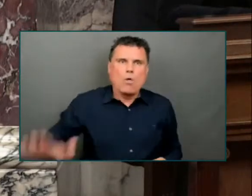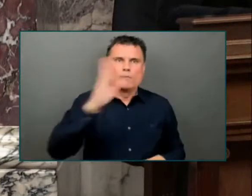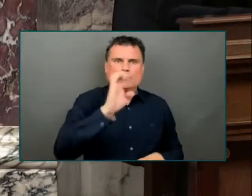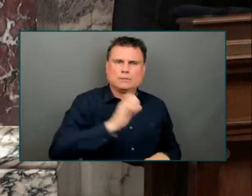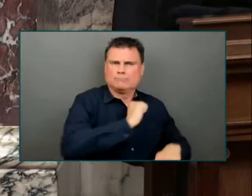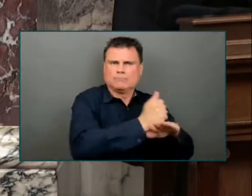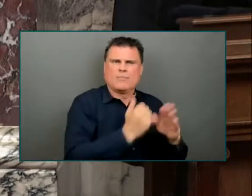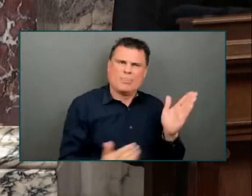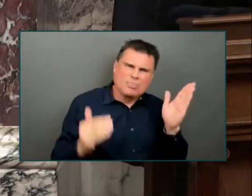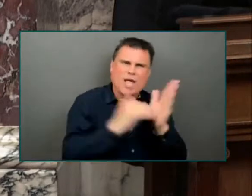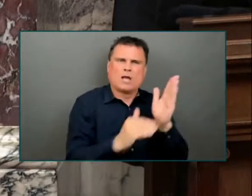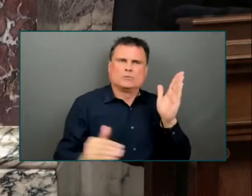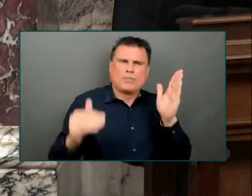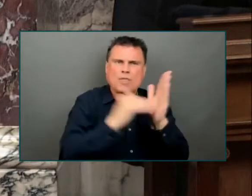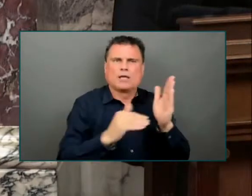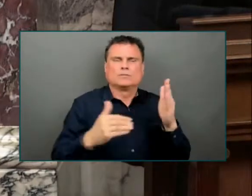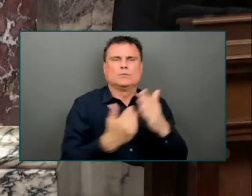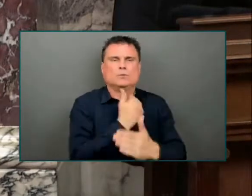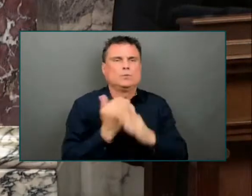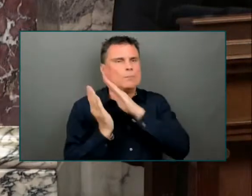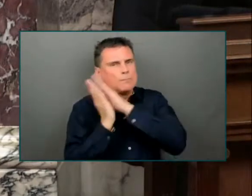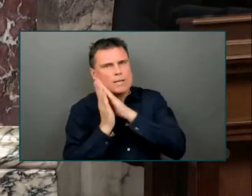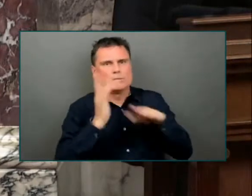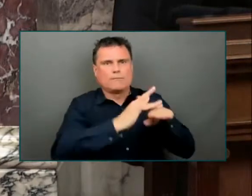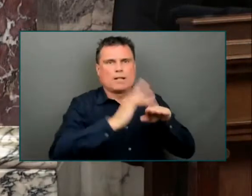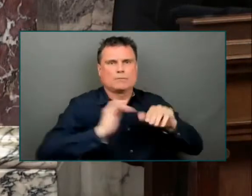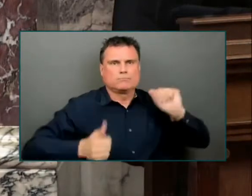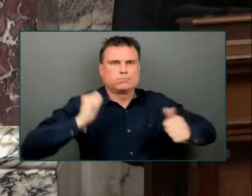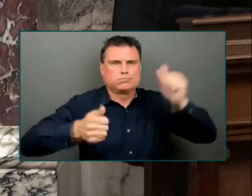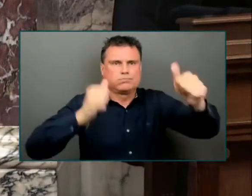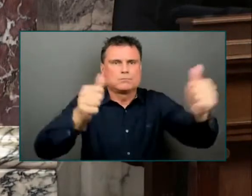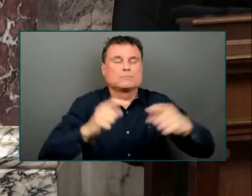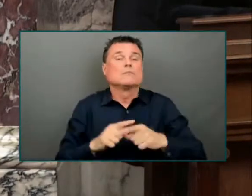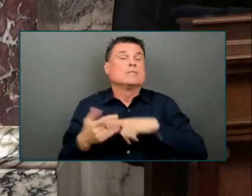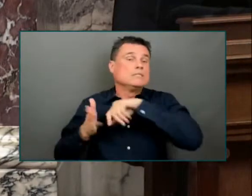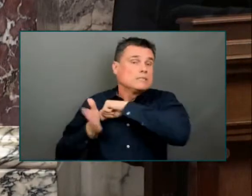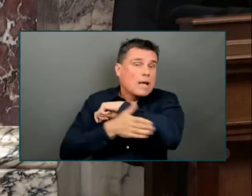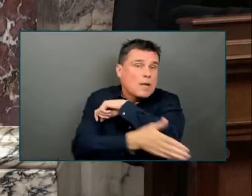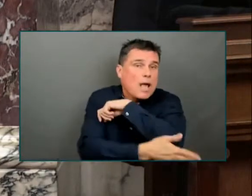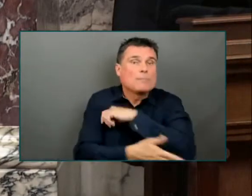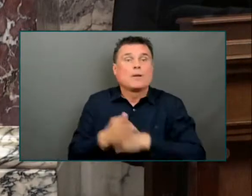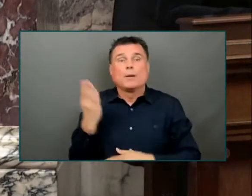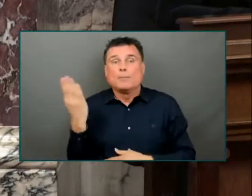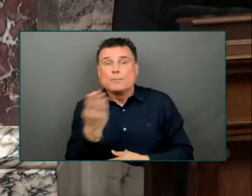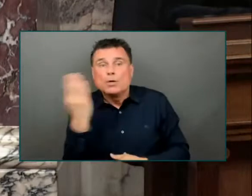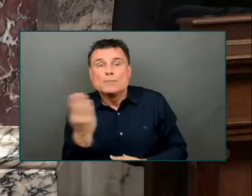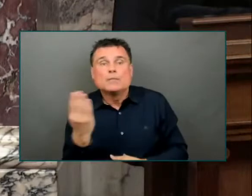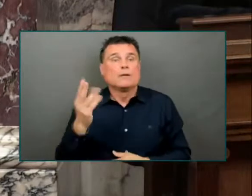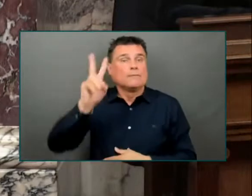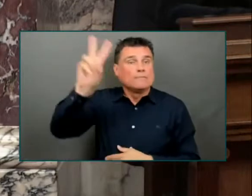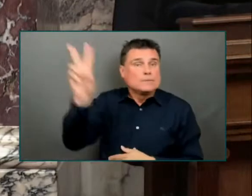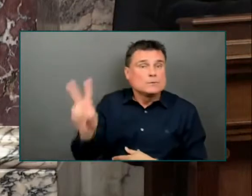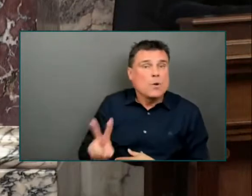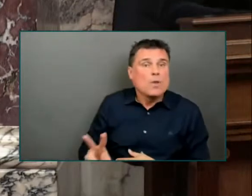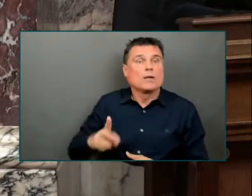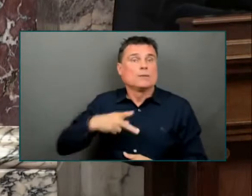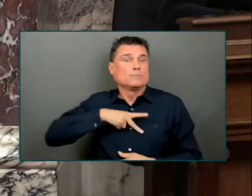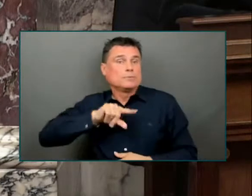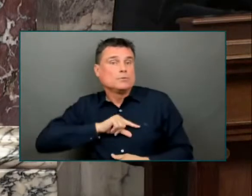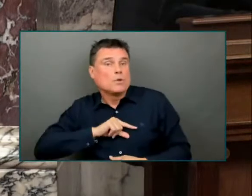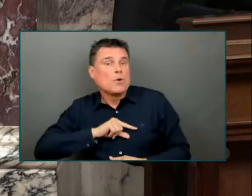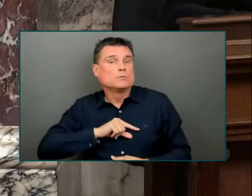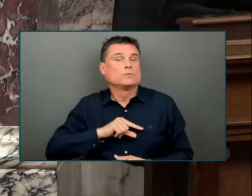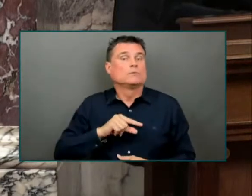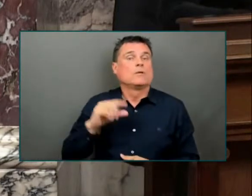Centre for Indigenous Law at UVic. And it means we are moving forward on major transportation projects like the